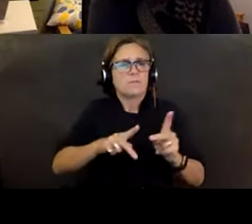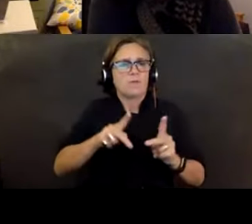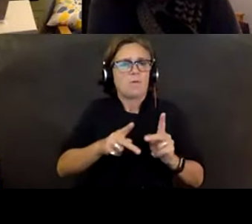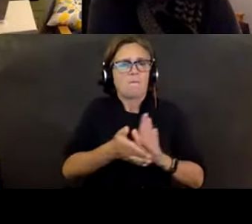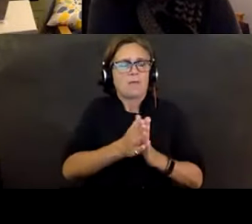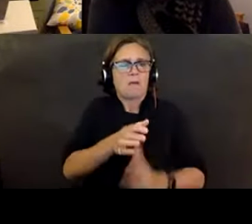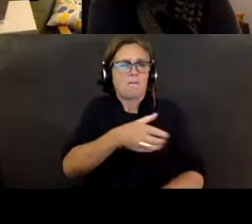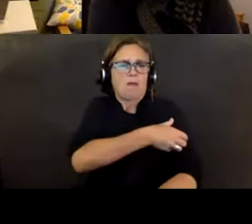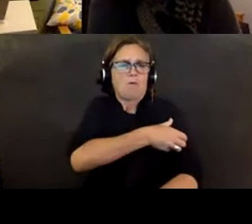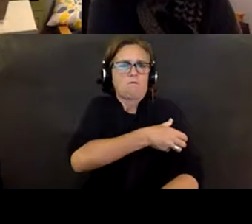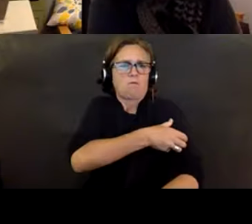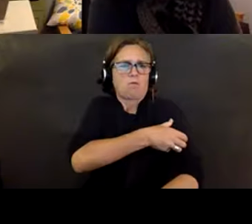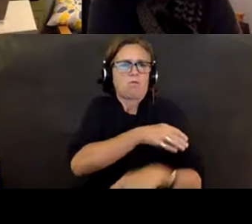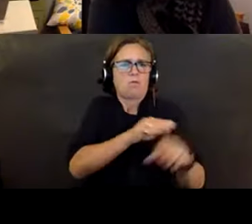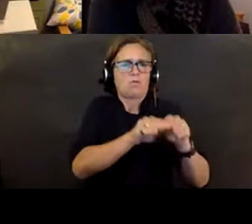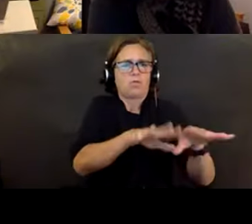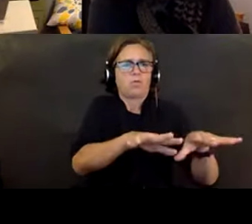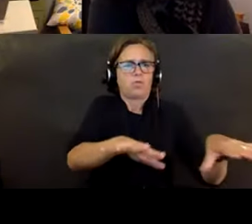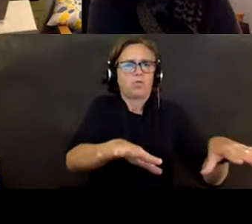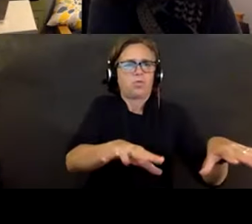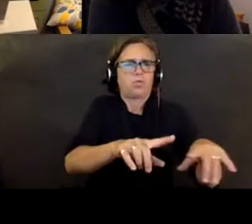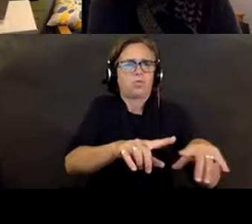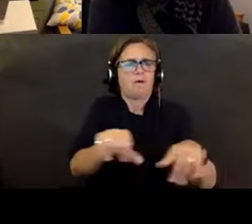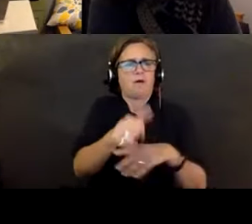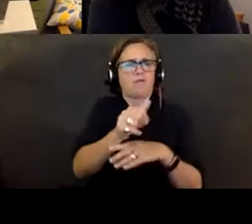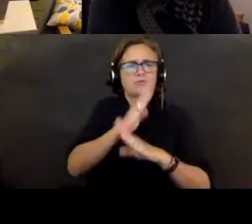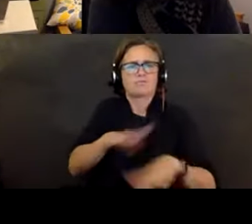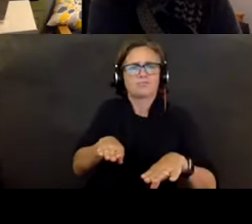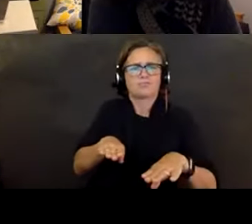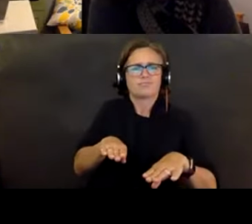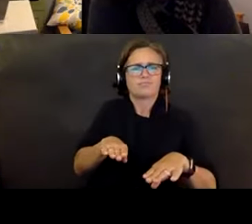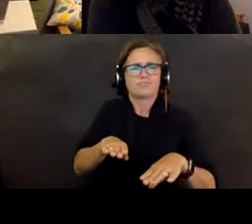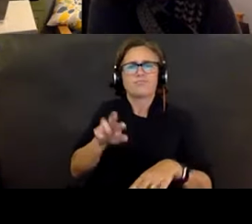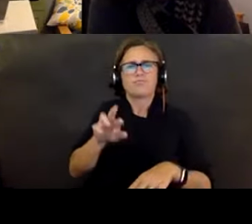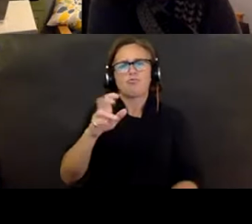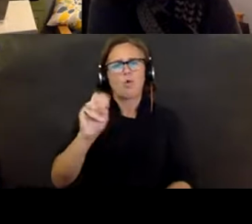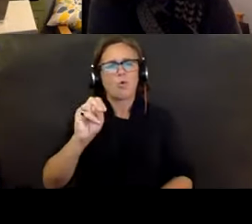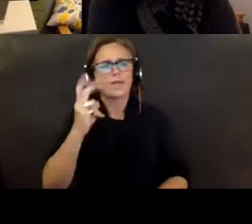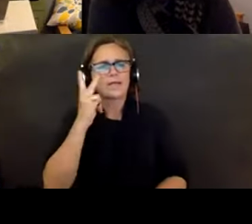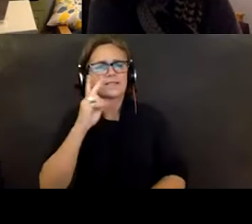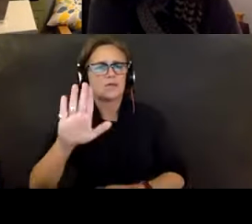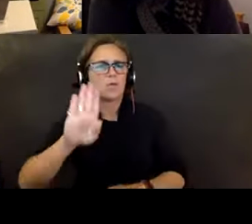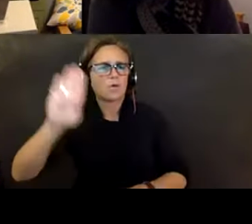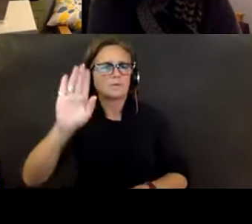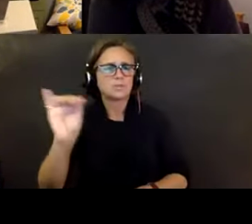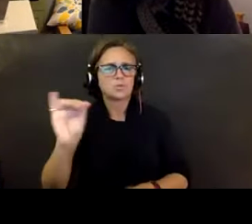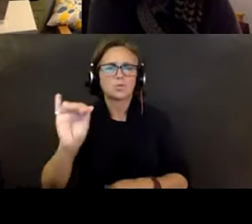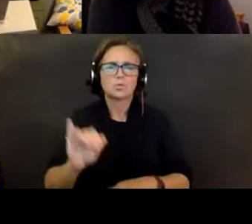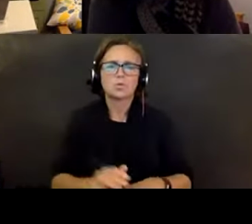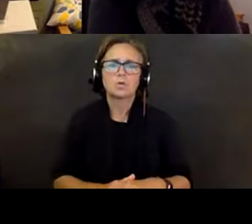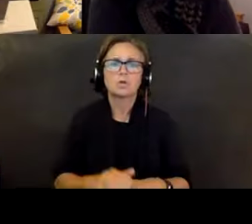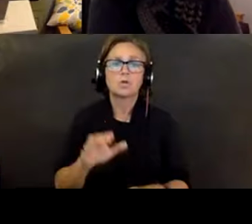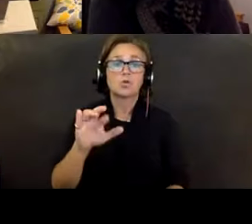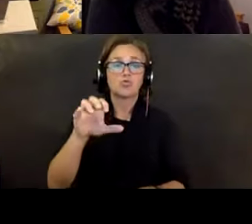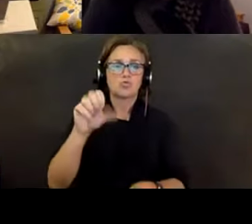too, so I'm just interested in that concept. Chris, I just want to, I don't have an